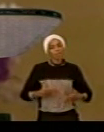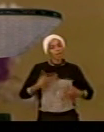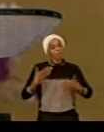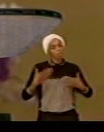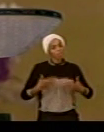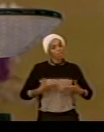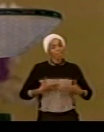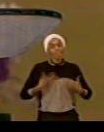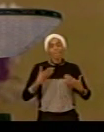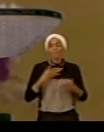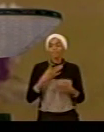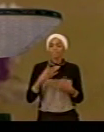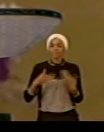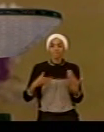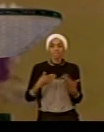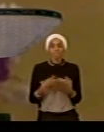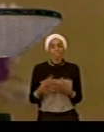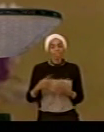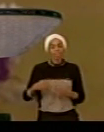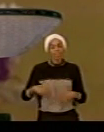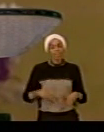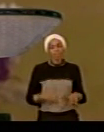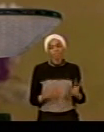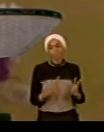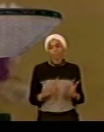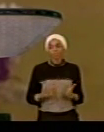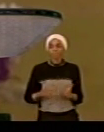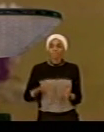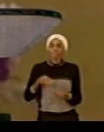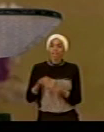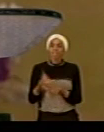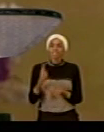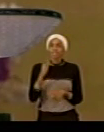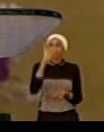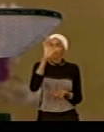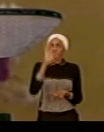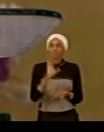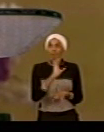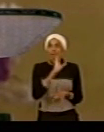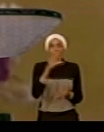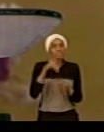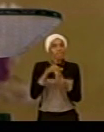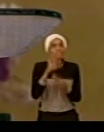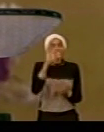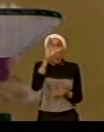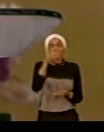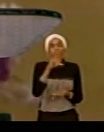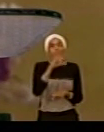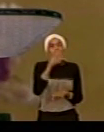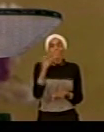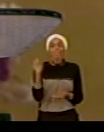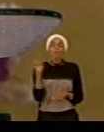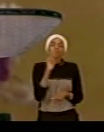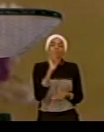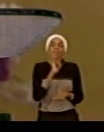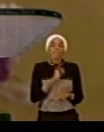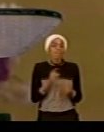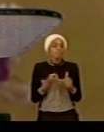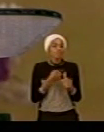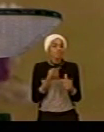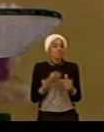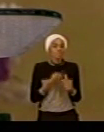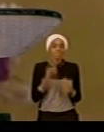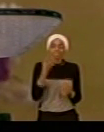am happy all the at the cross. At the cross where